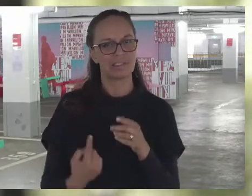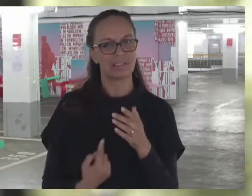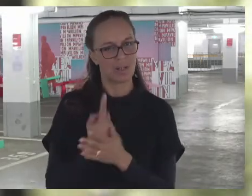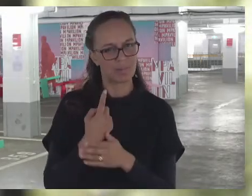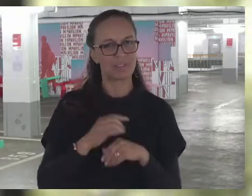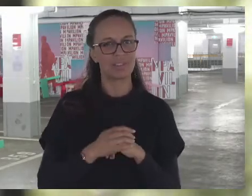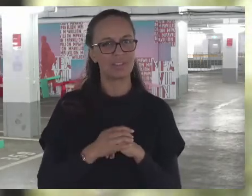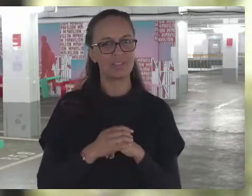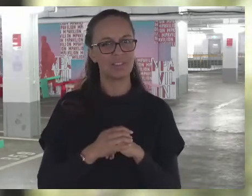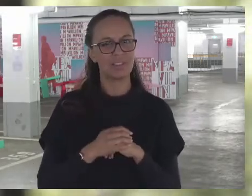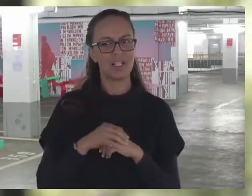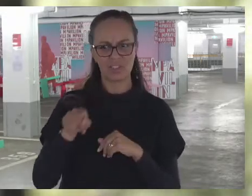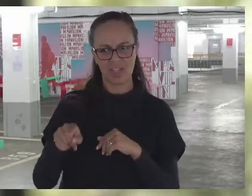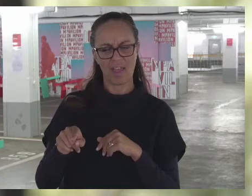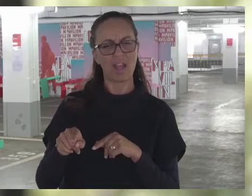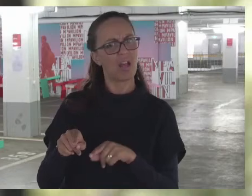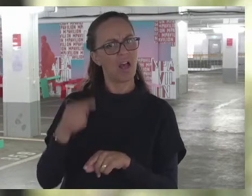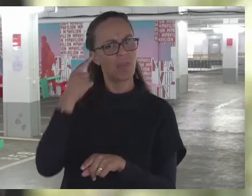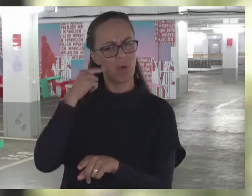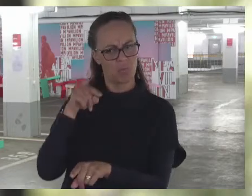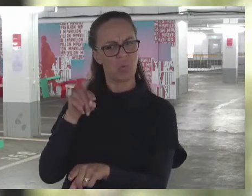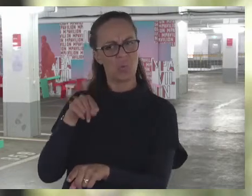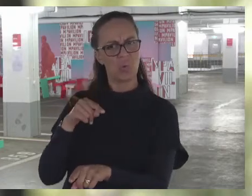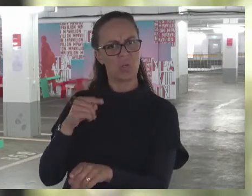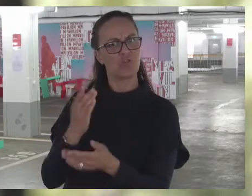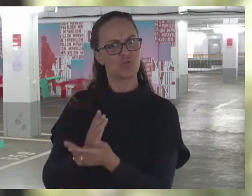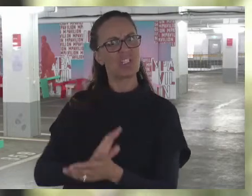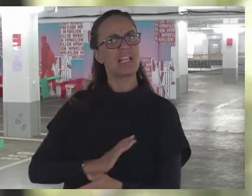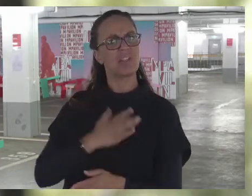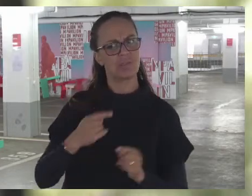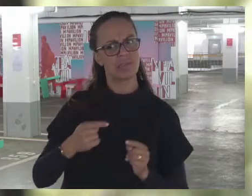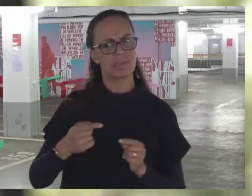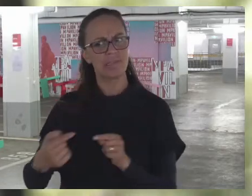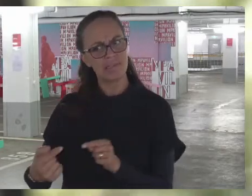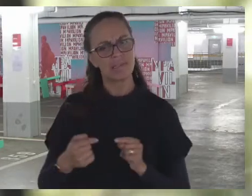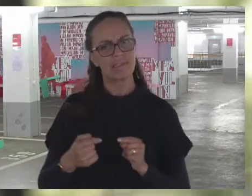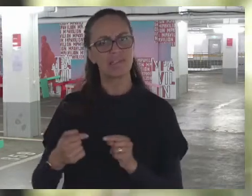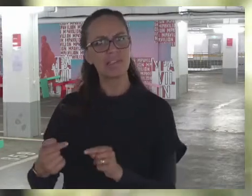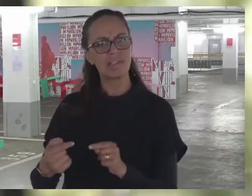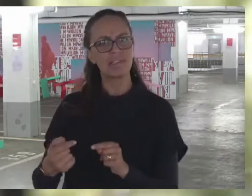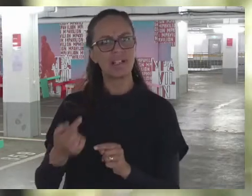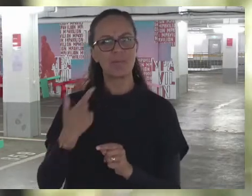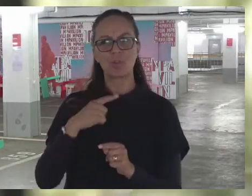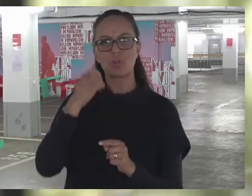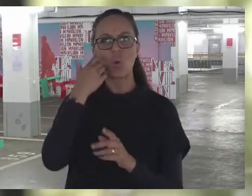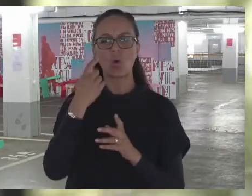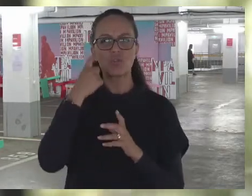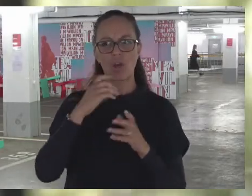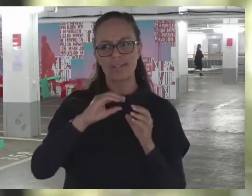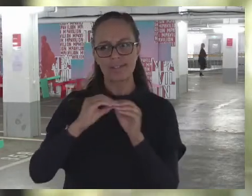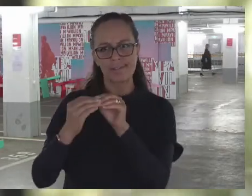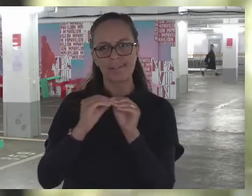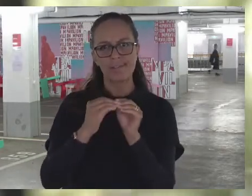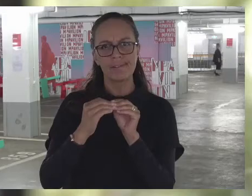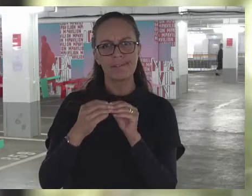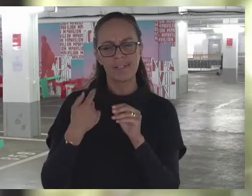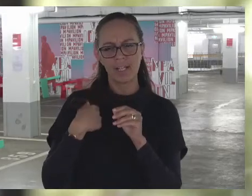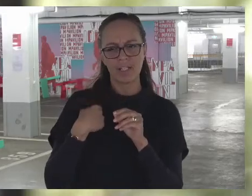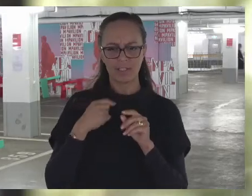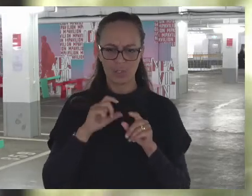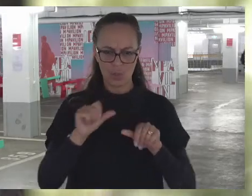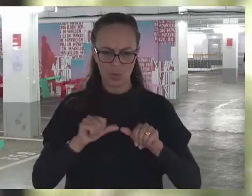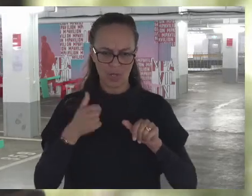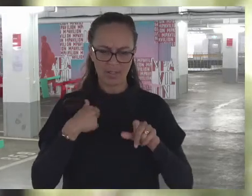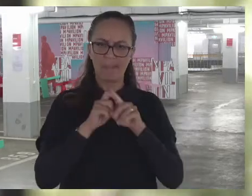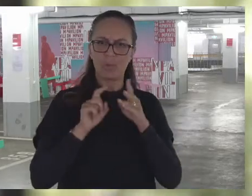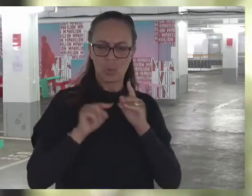that became a really interesting process in itself, because the thing is you're always mediating, thinking, analysing what you're doing, and